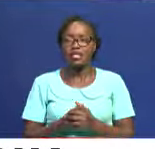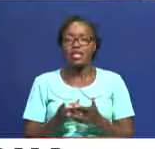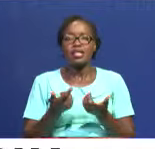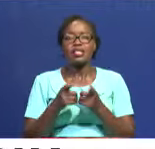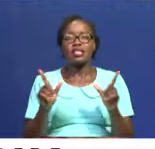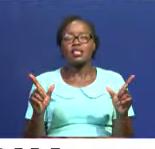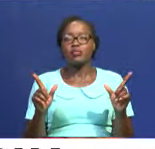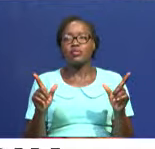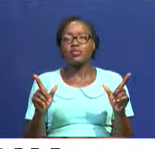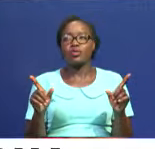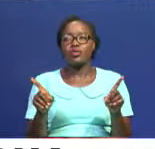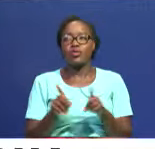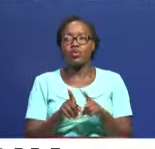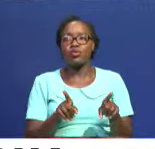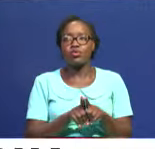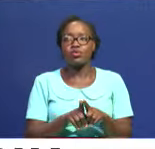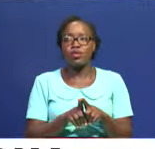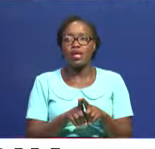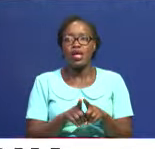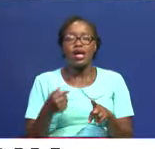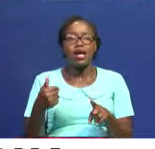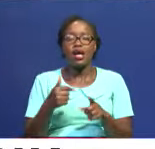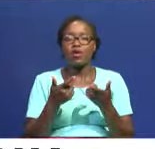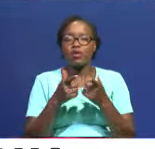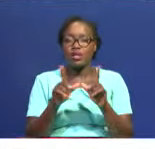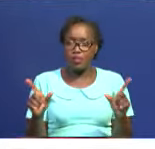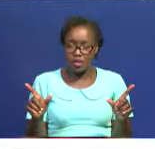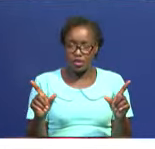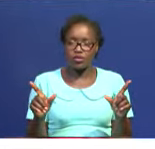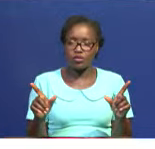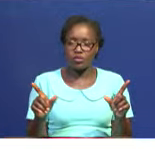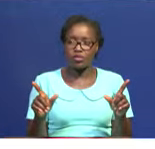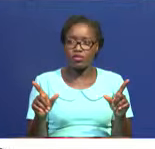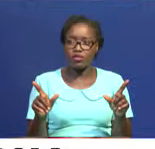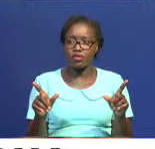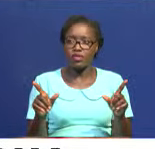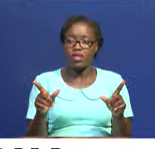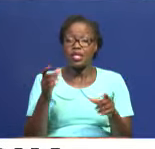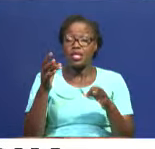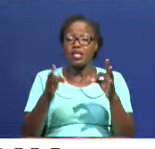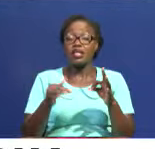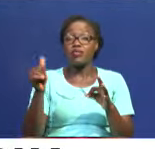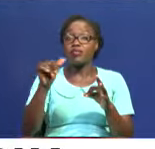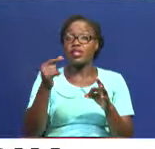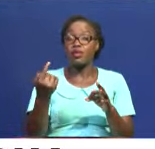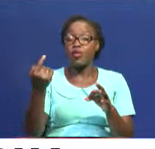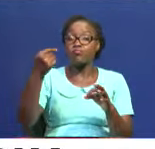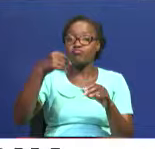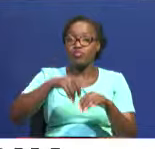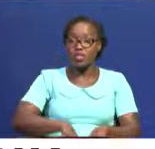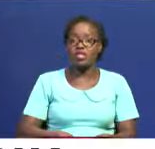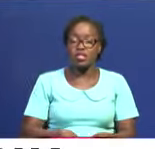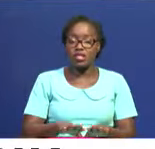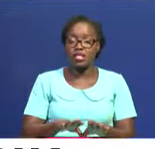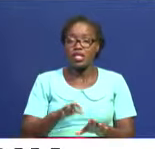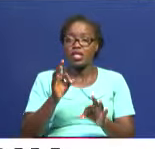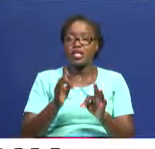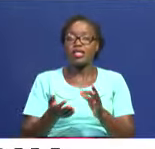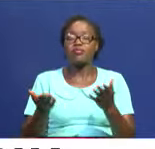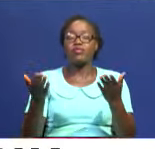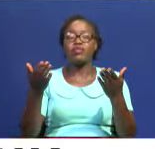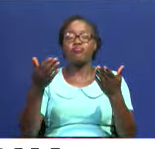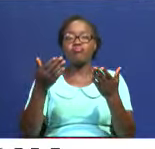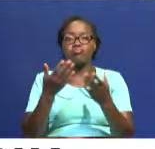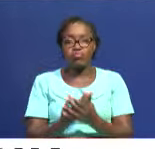Liberation is also our liberation. If anyone sinks, if anyone